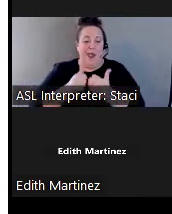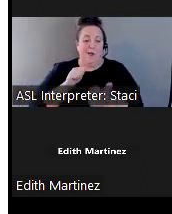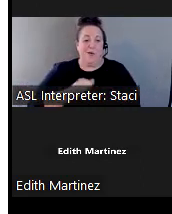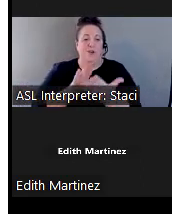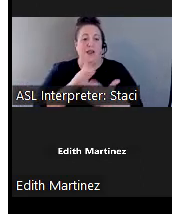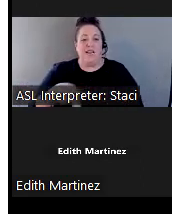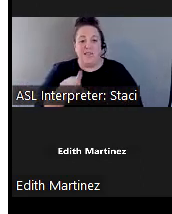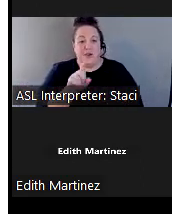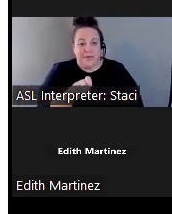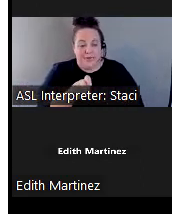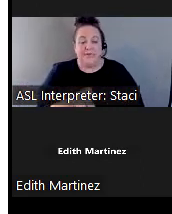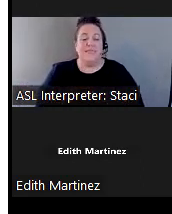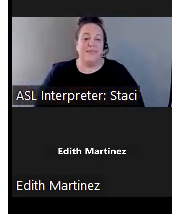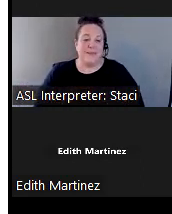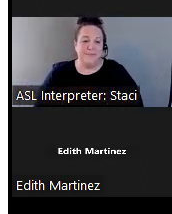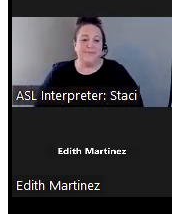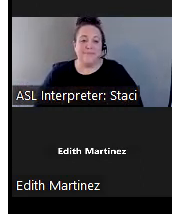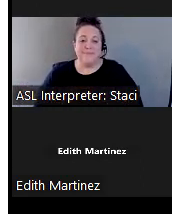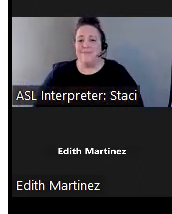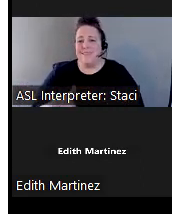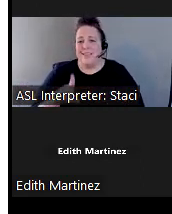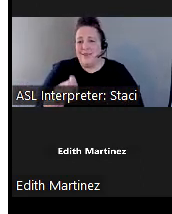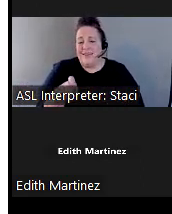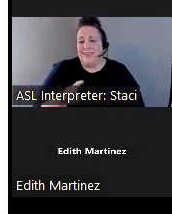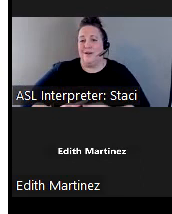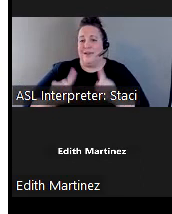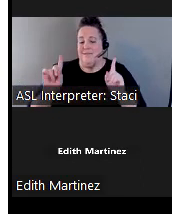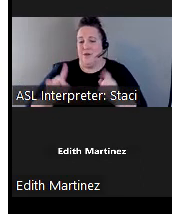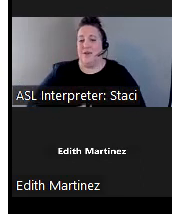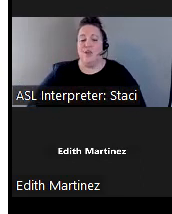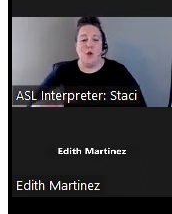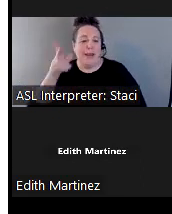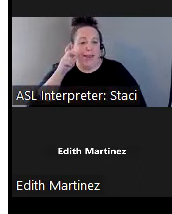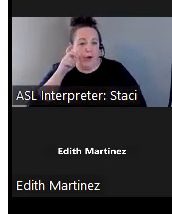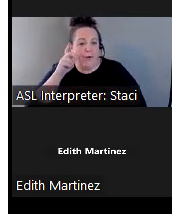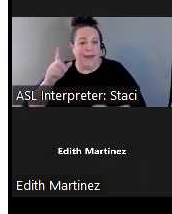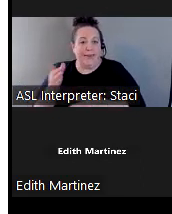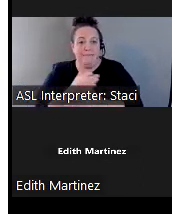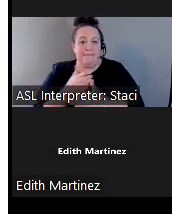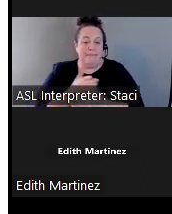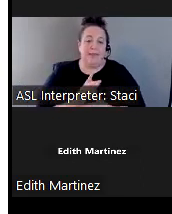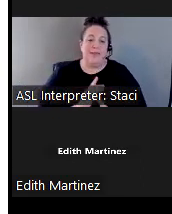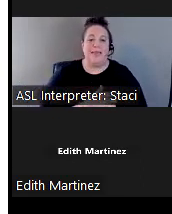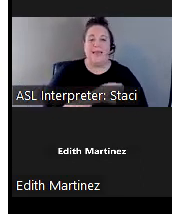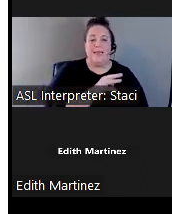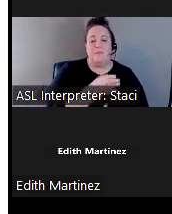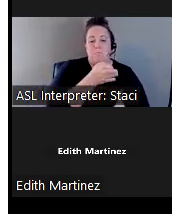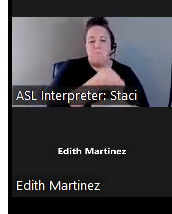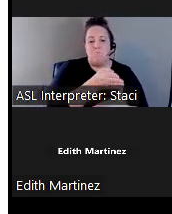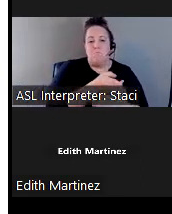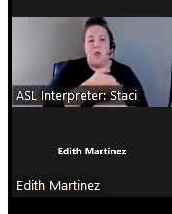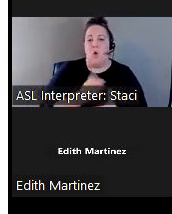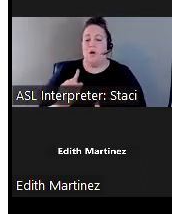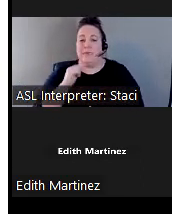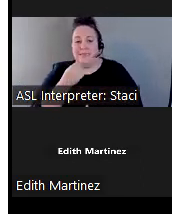needs. And their needs are really different. So those hearing differences can range from mild to a profound hearing difference,